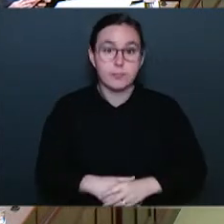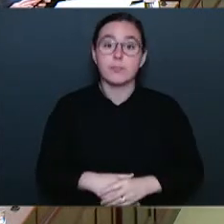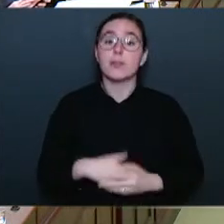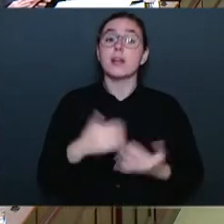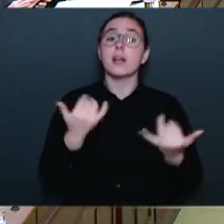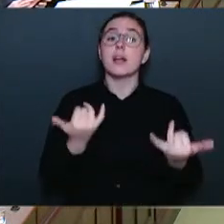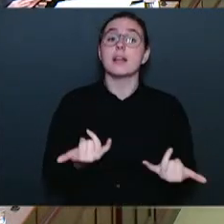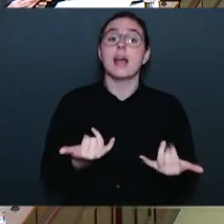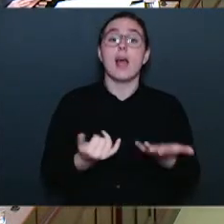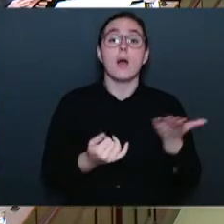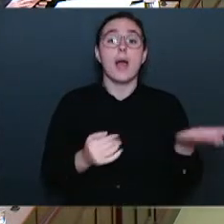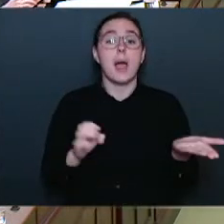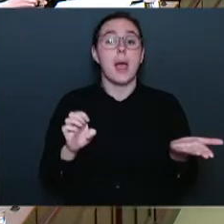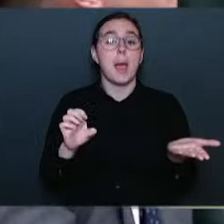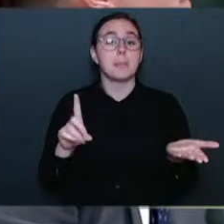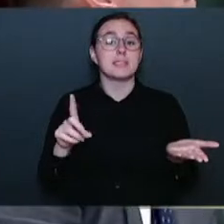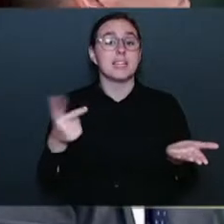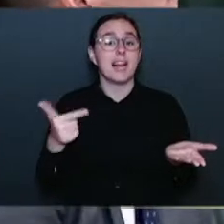one